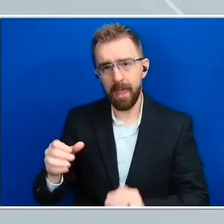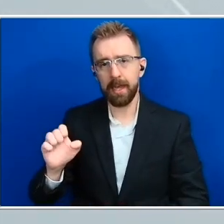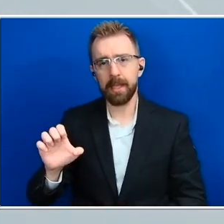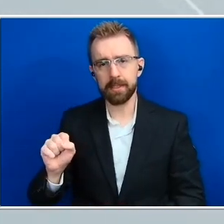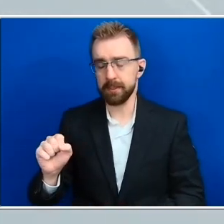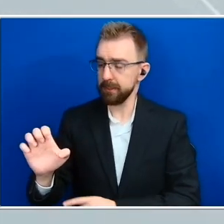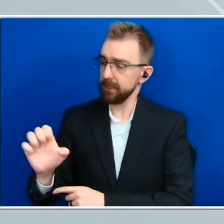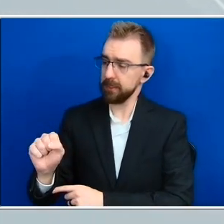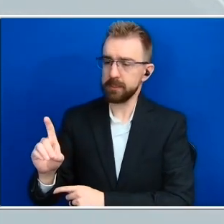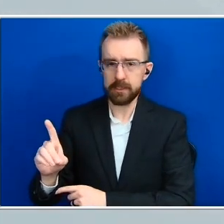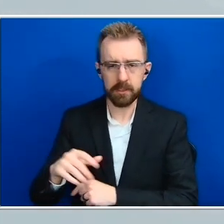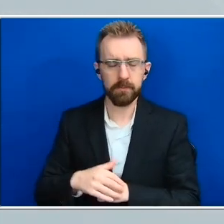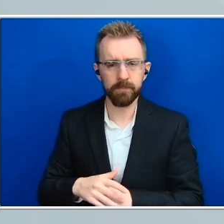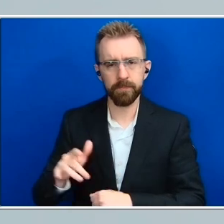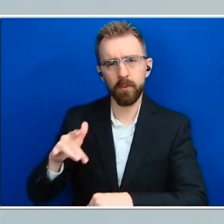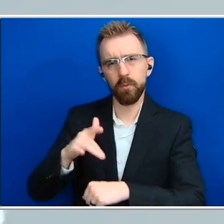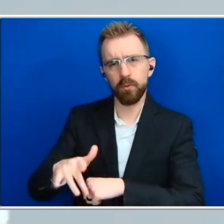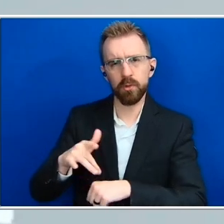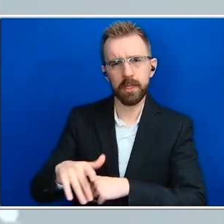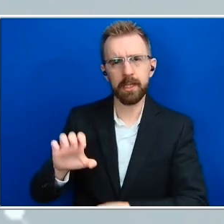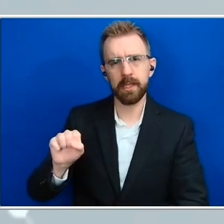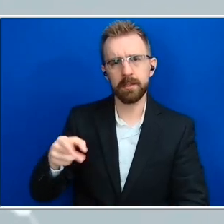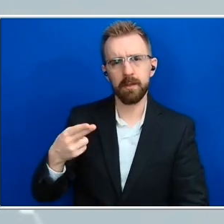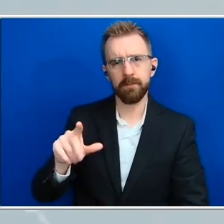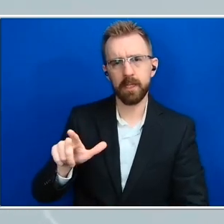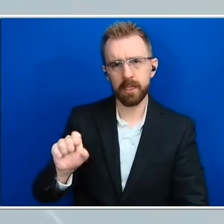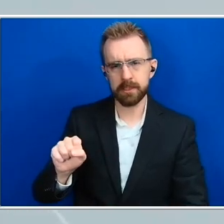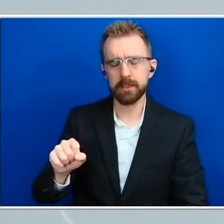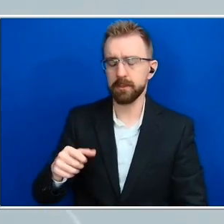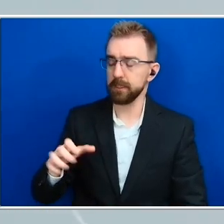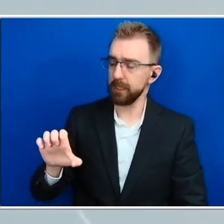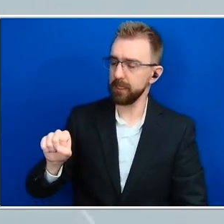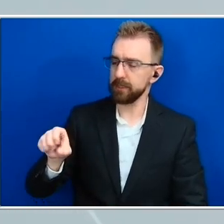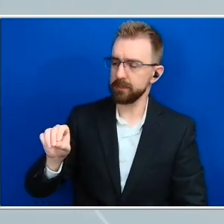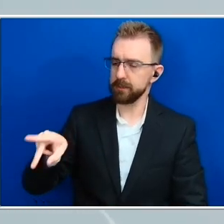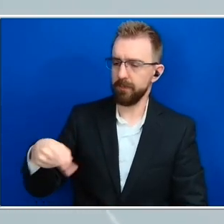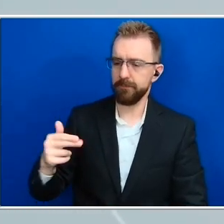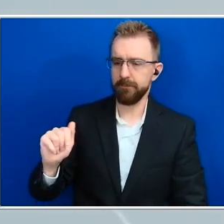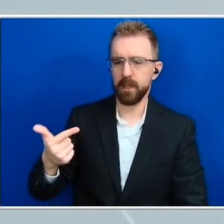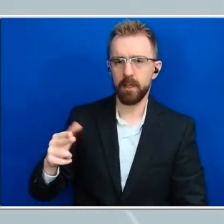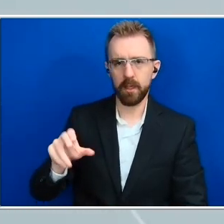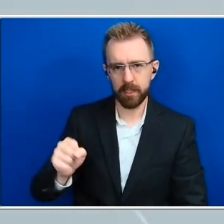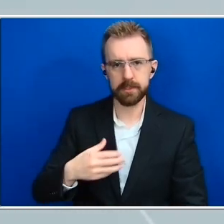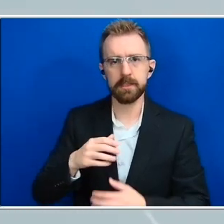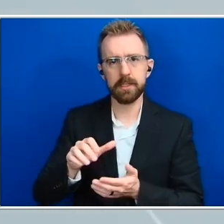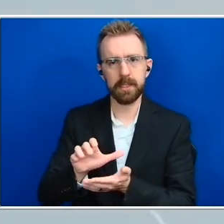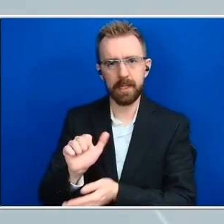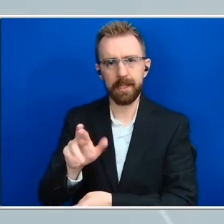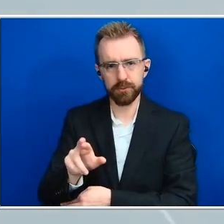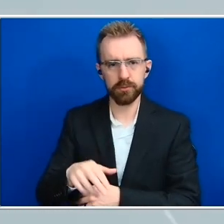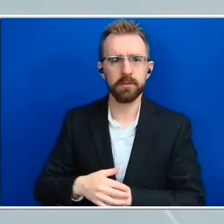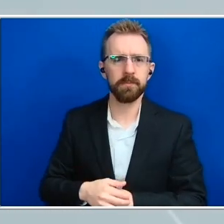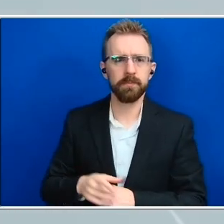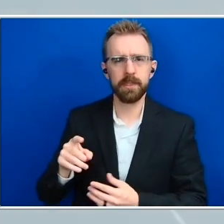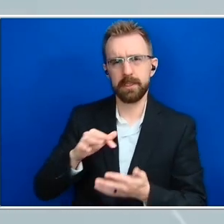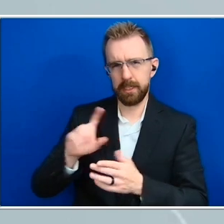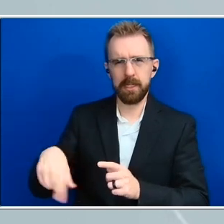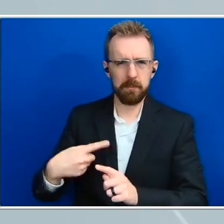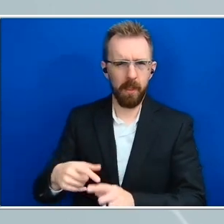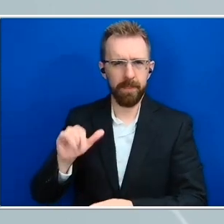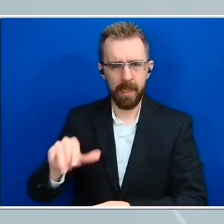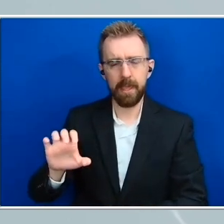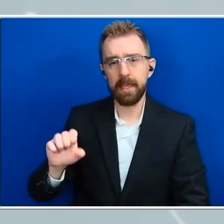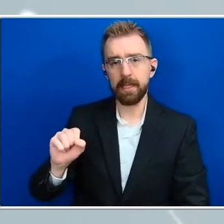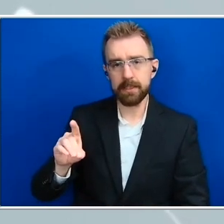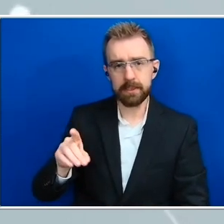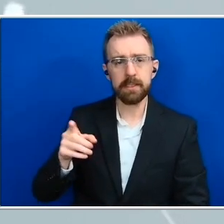early esophagus cancer. Early esophagus cancer. This study is about esophagus. ESD was associated